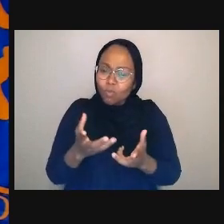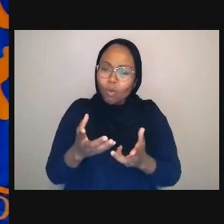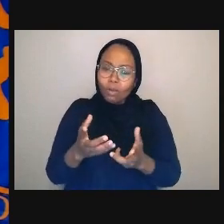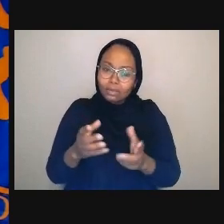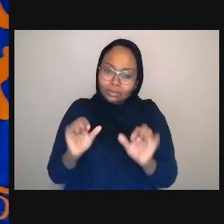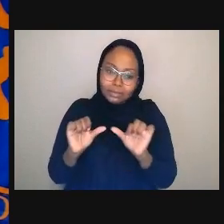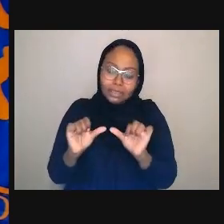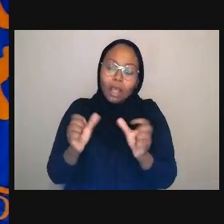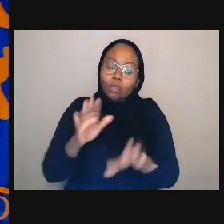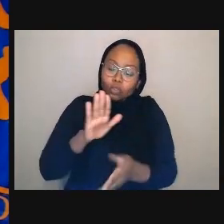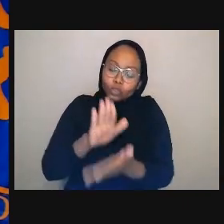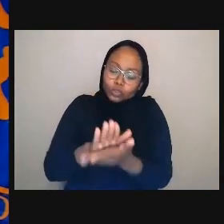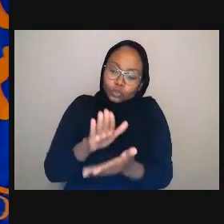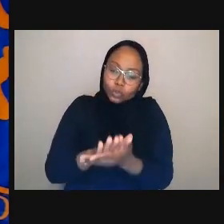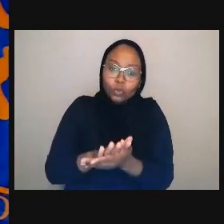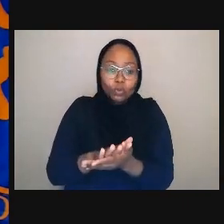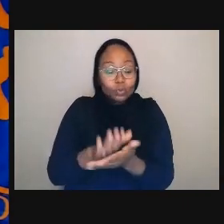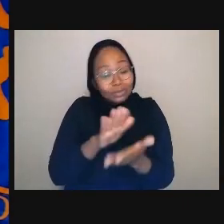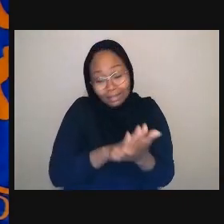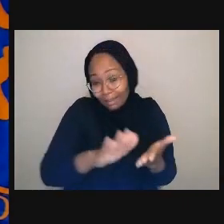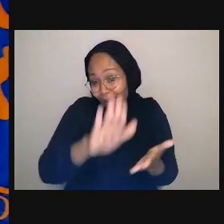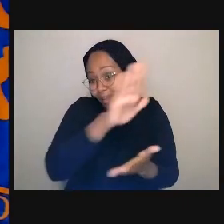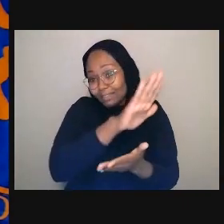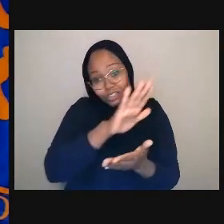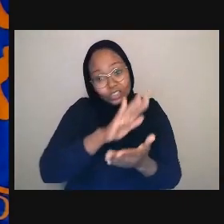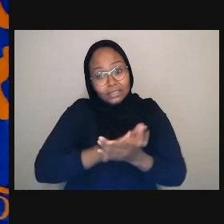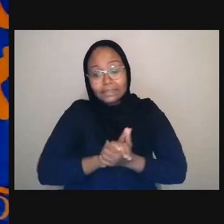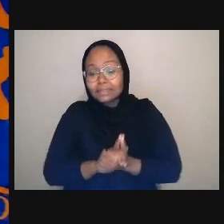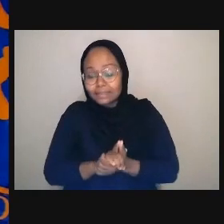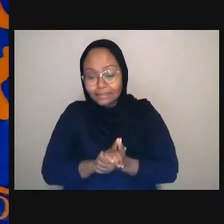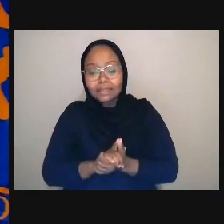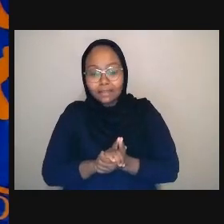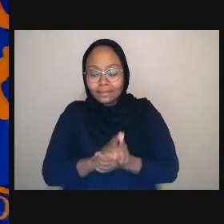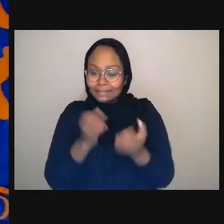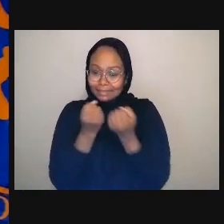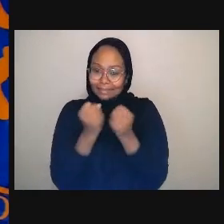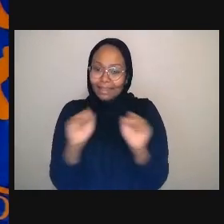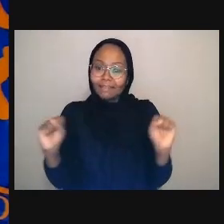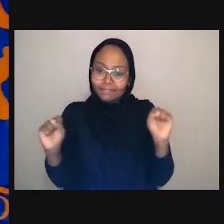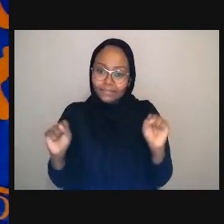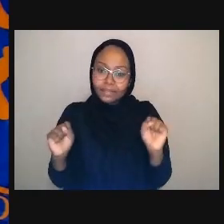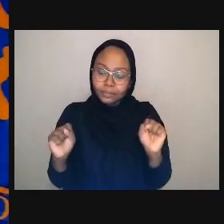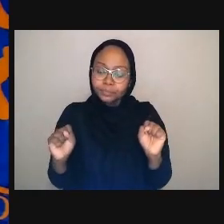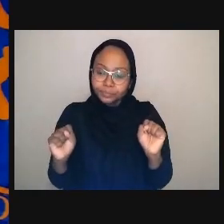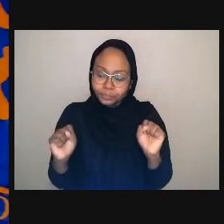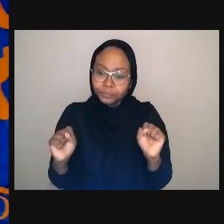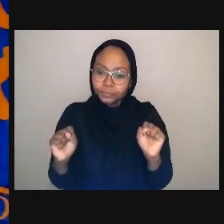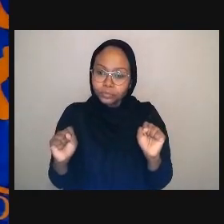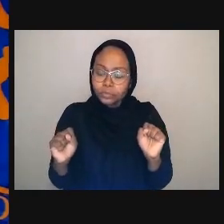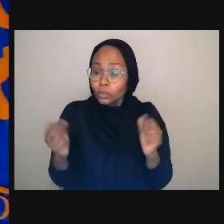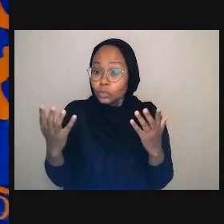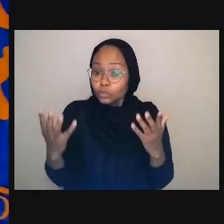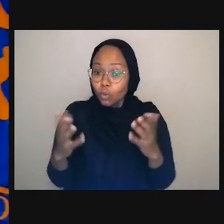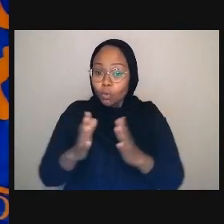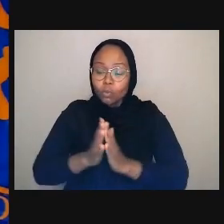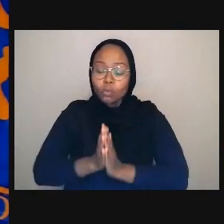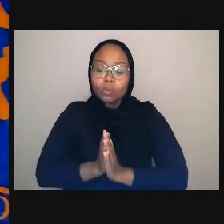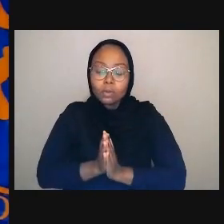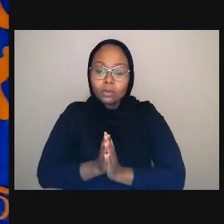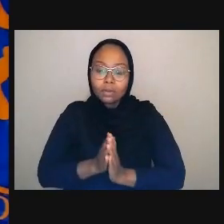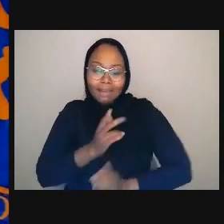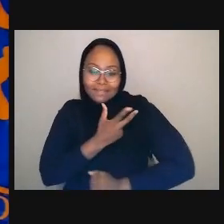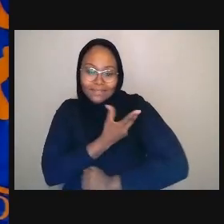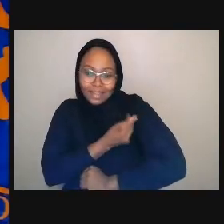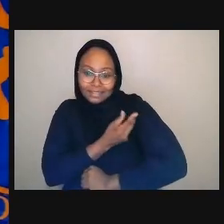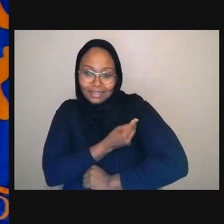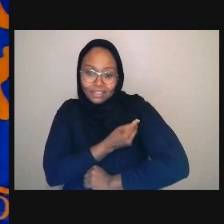the schools, even at the college and university level, safe. So vaccination is going to be the answer to your